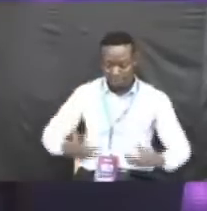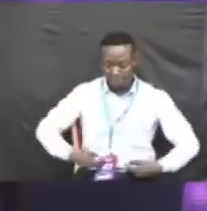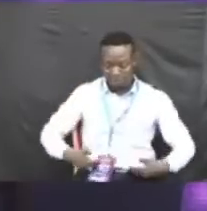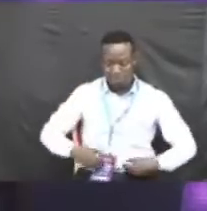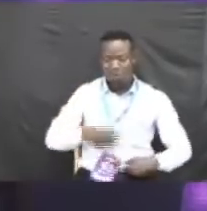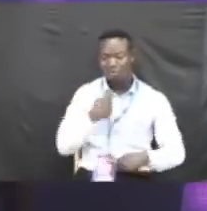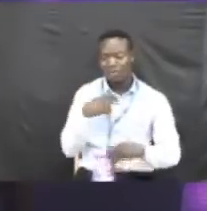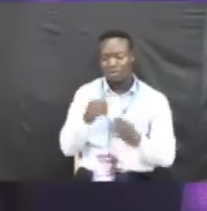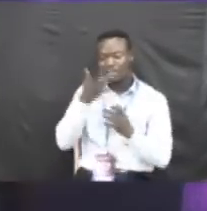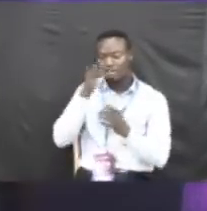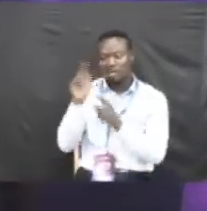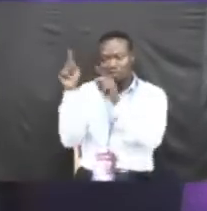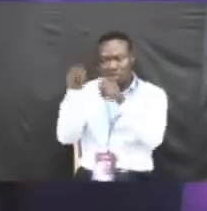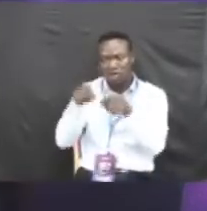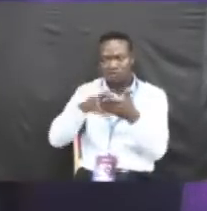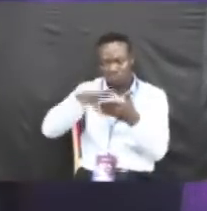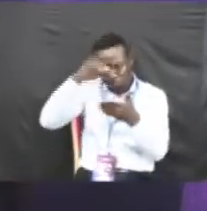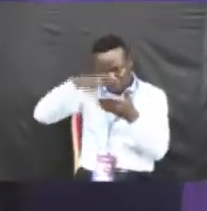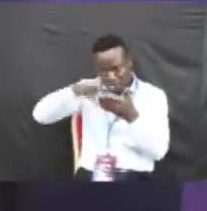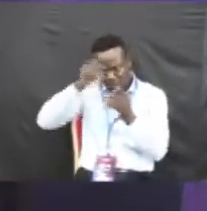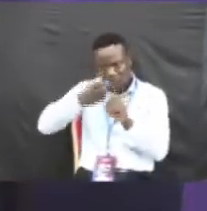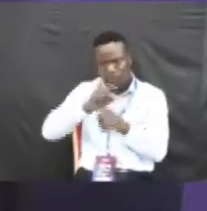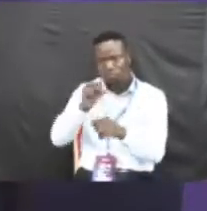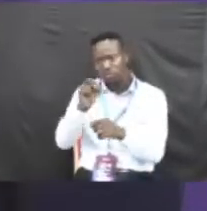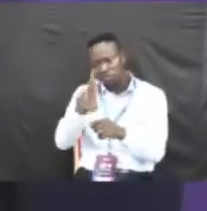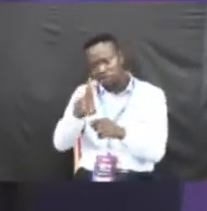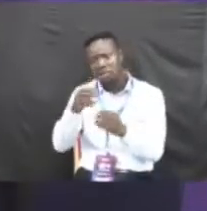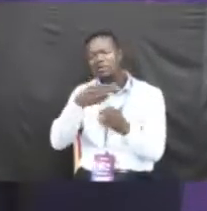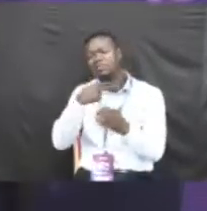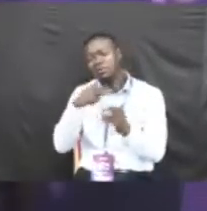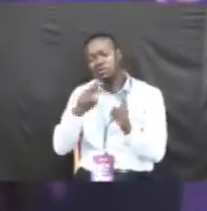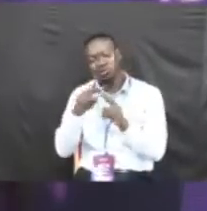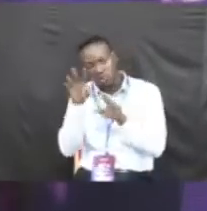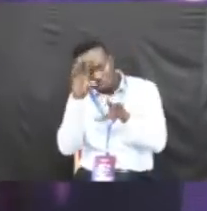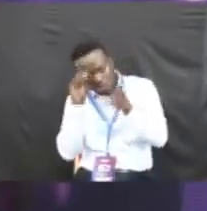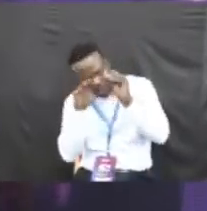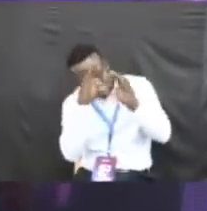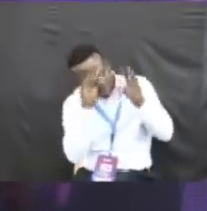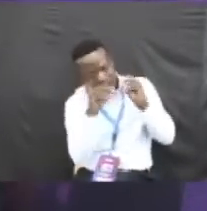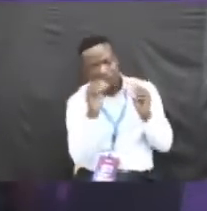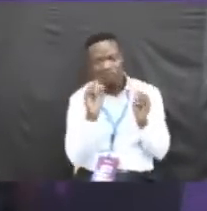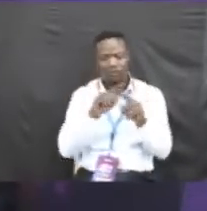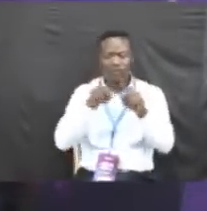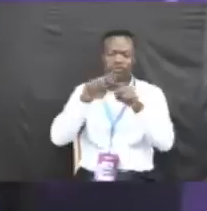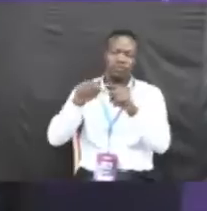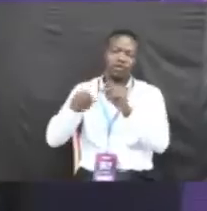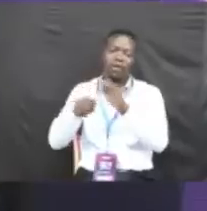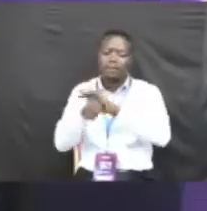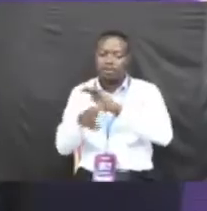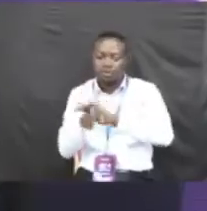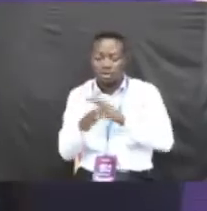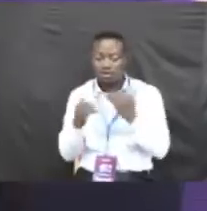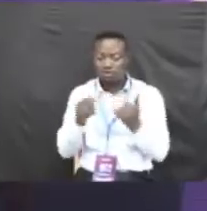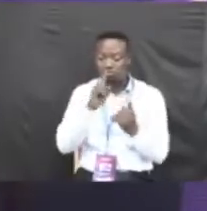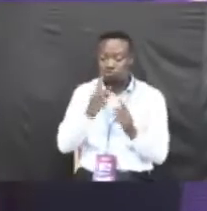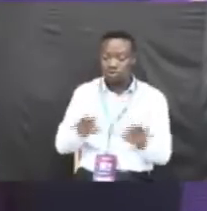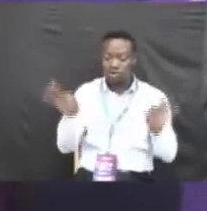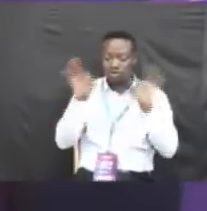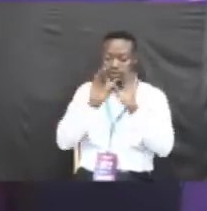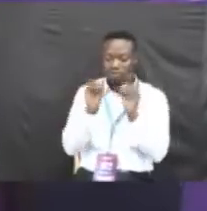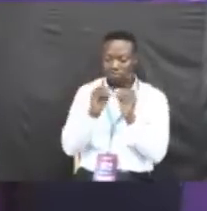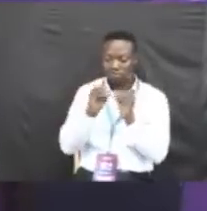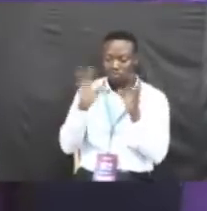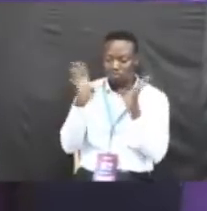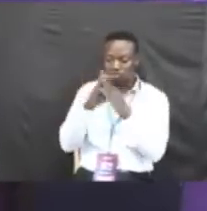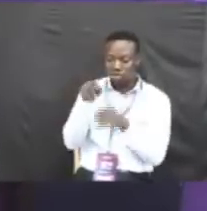the opportunity to learn from senior colleagues from diverse backgrounds. More importantly, the conference was